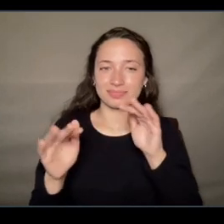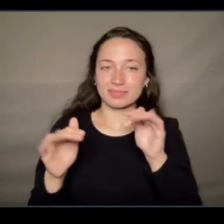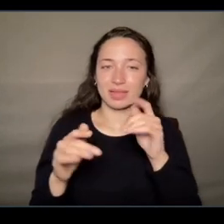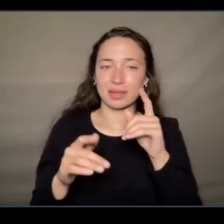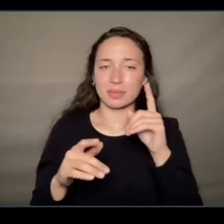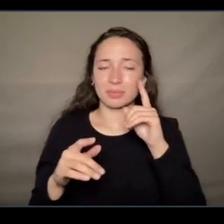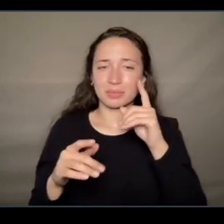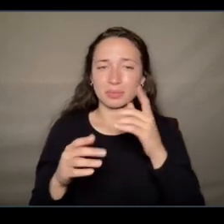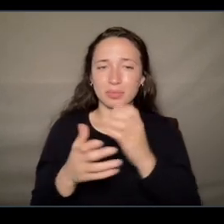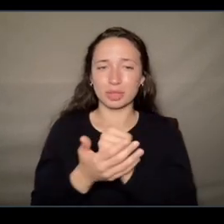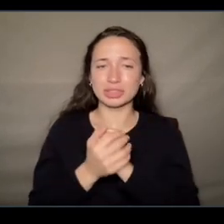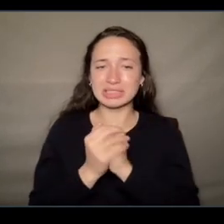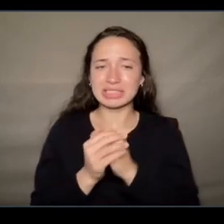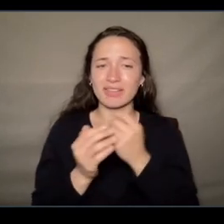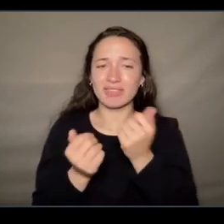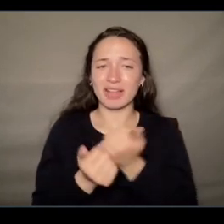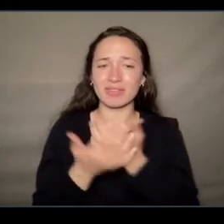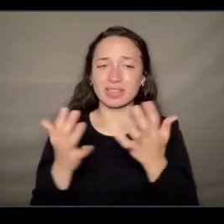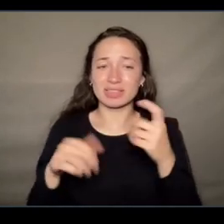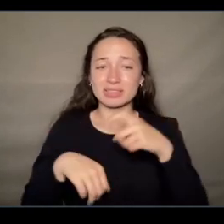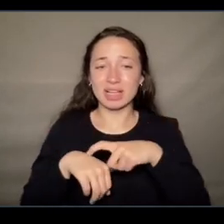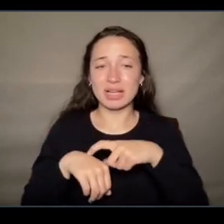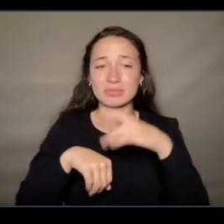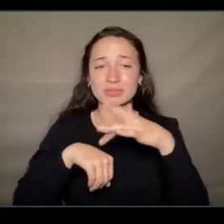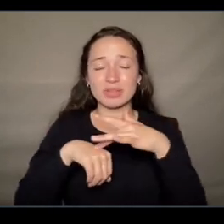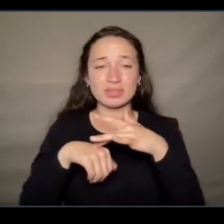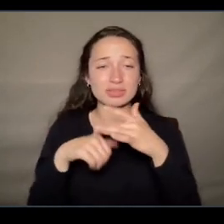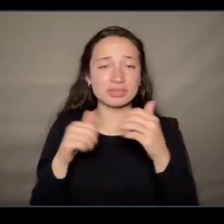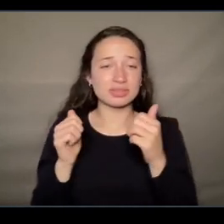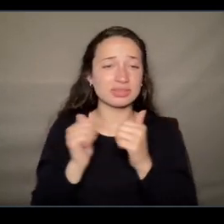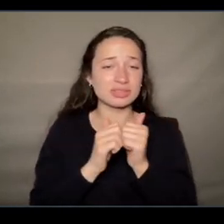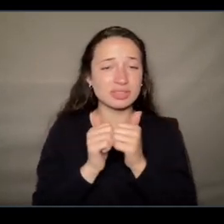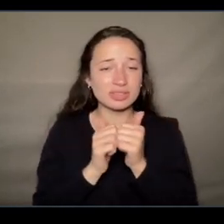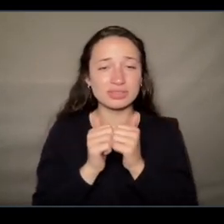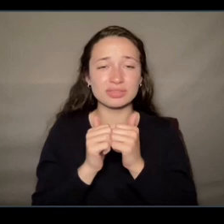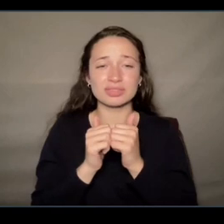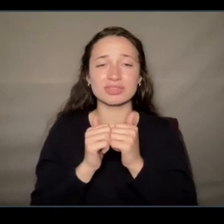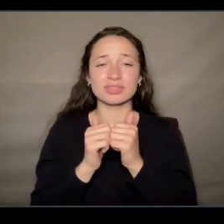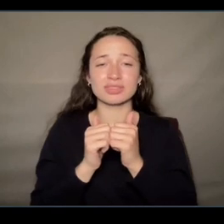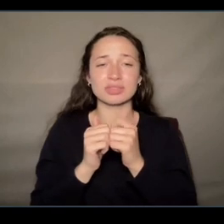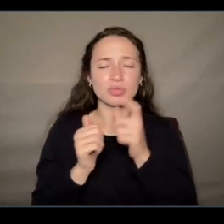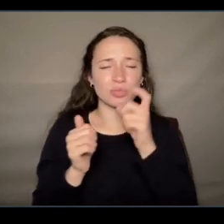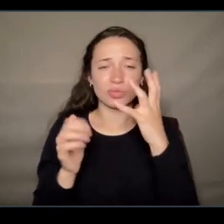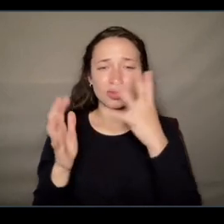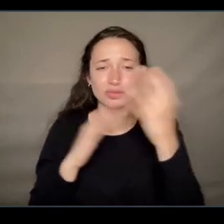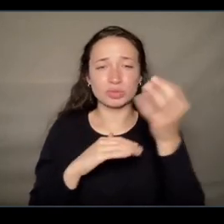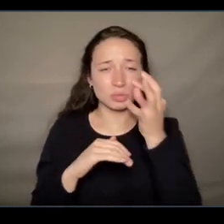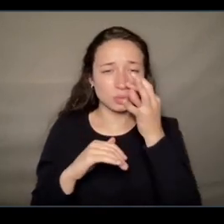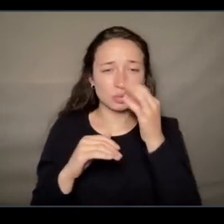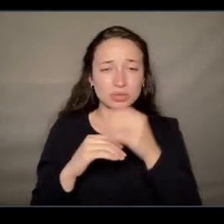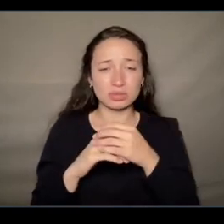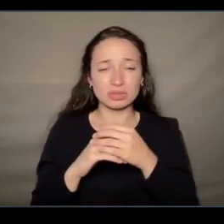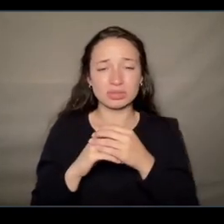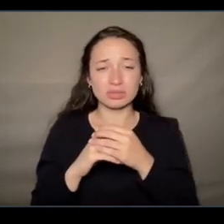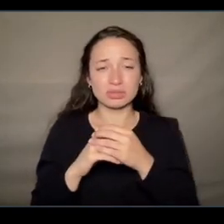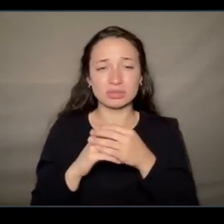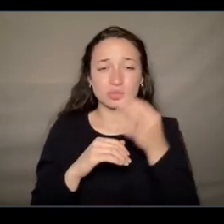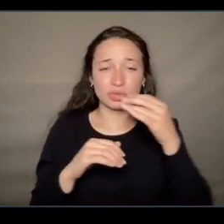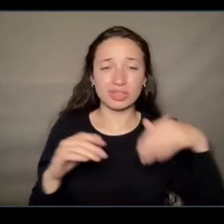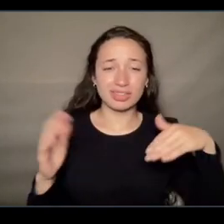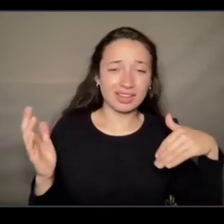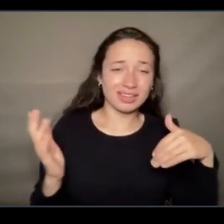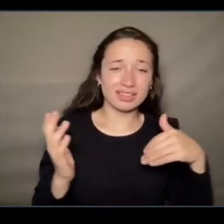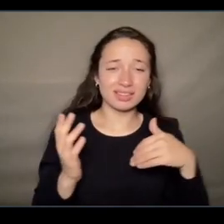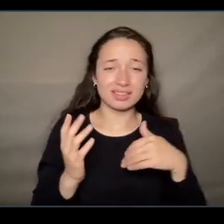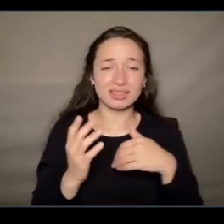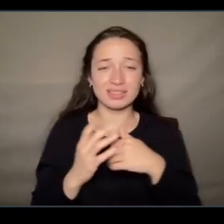Expecting at the mercy of everything, time, touch, togetherness. Who will go out too soon?